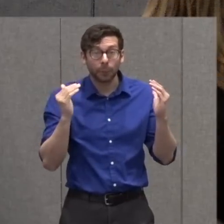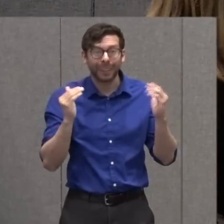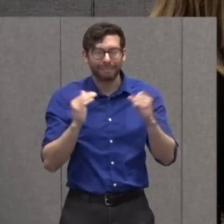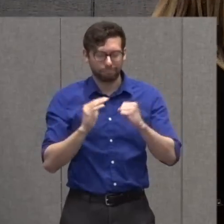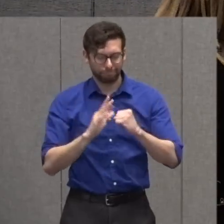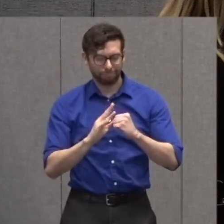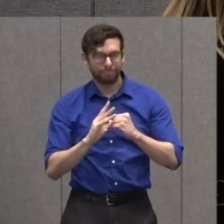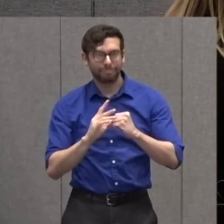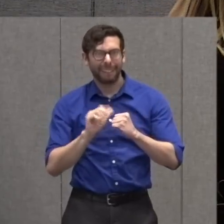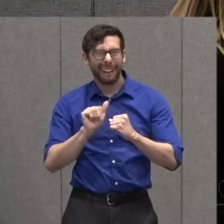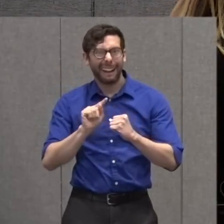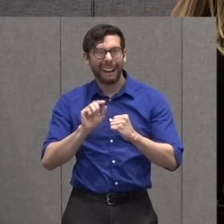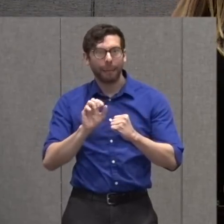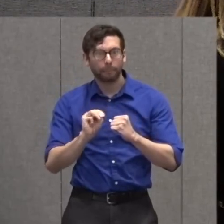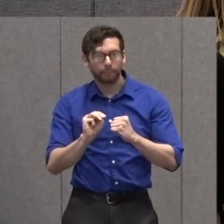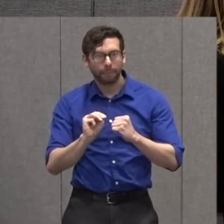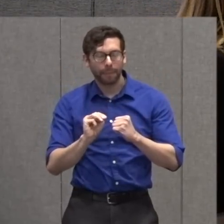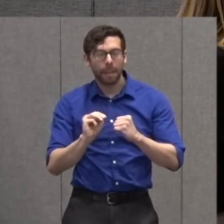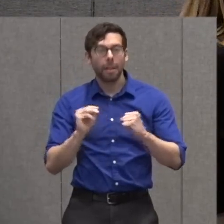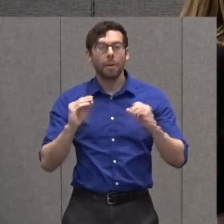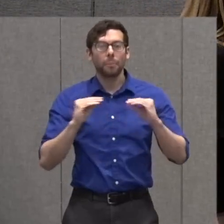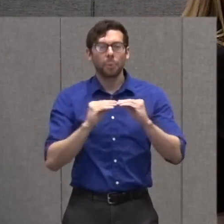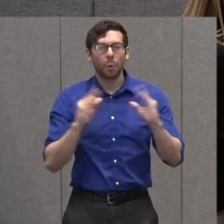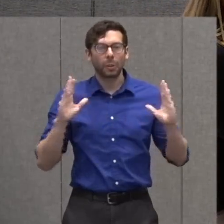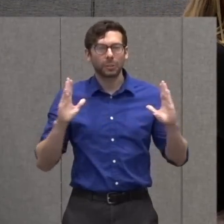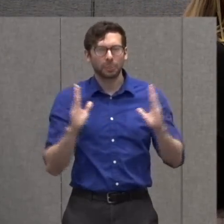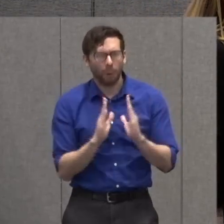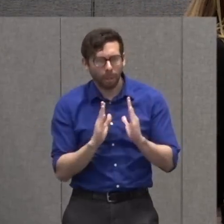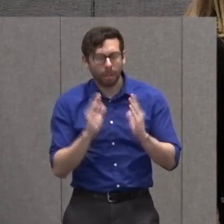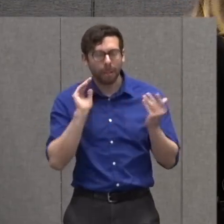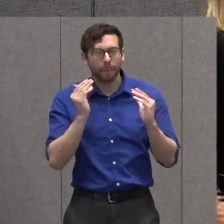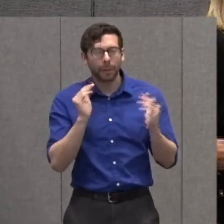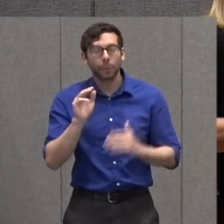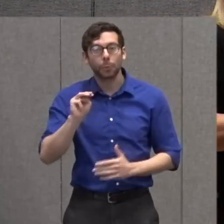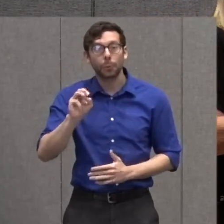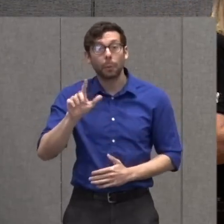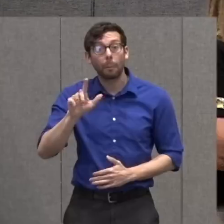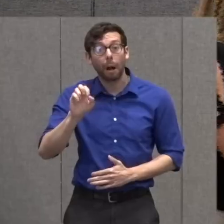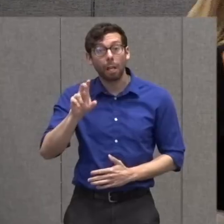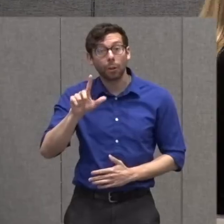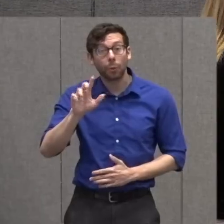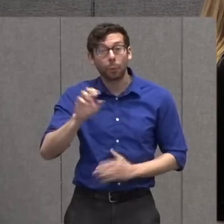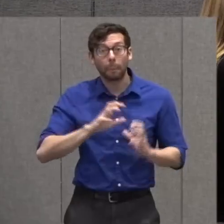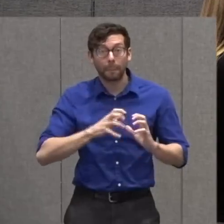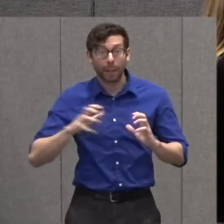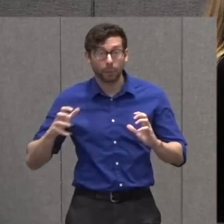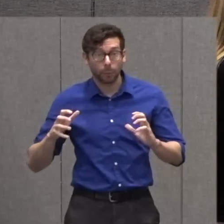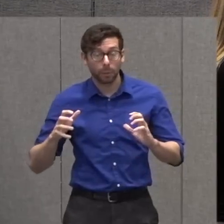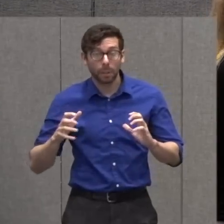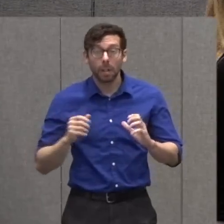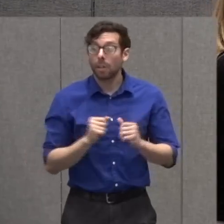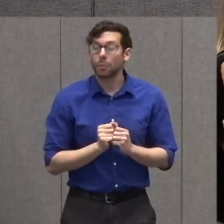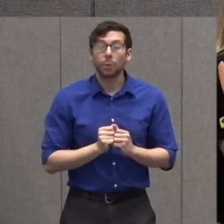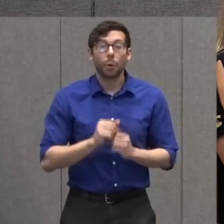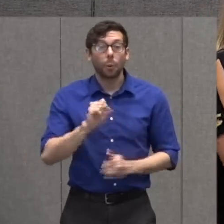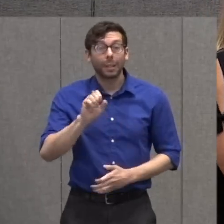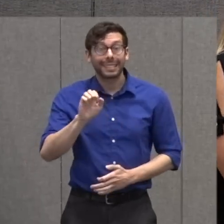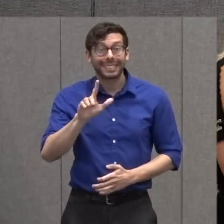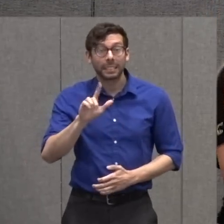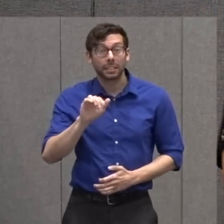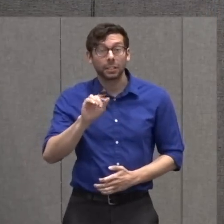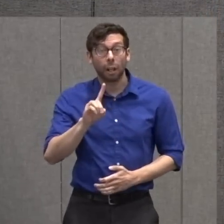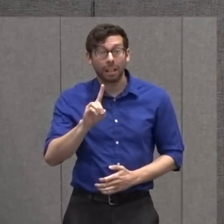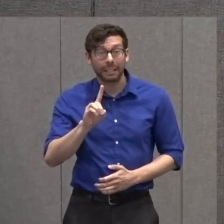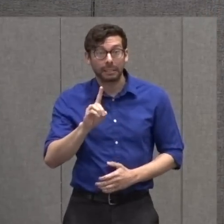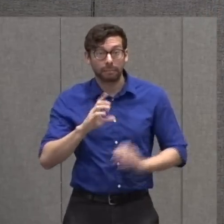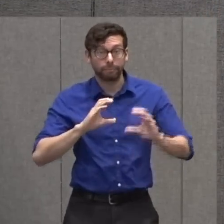them. The particles of a solid vibrate in place. They're held in a fixed pattern,